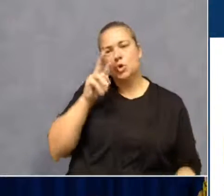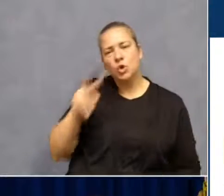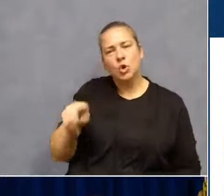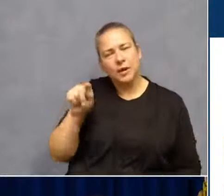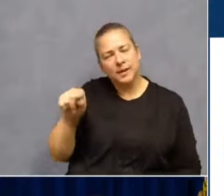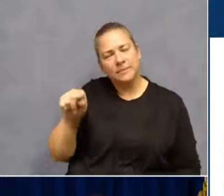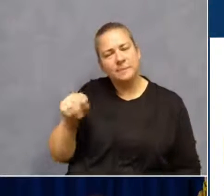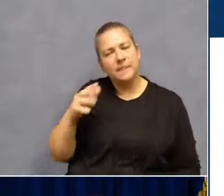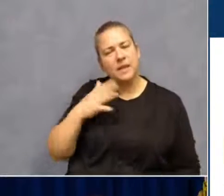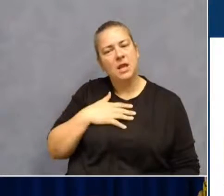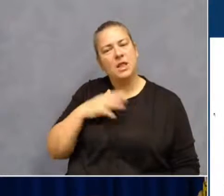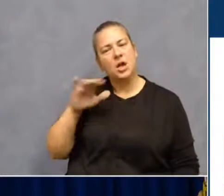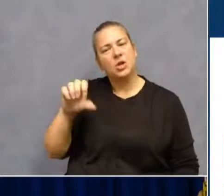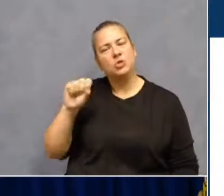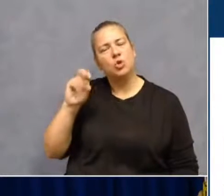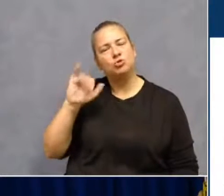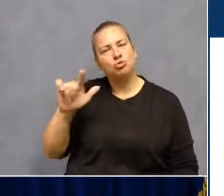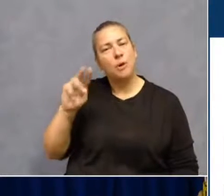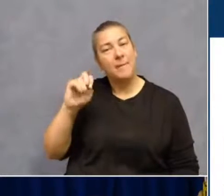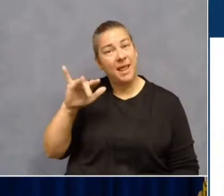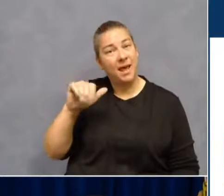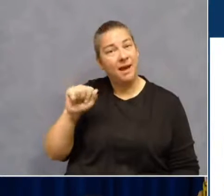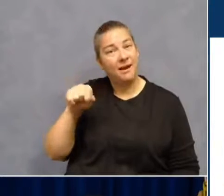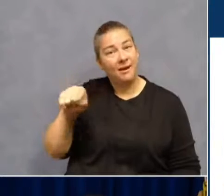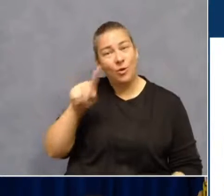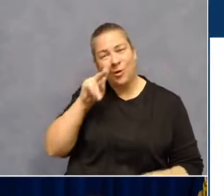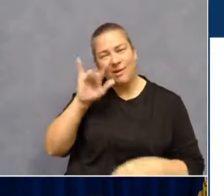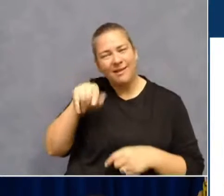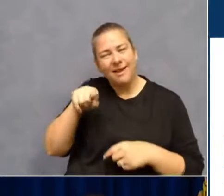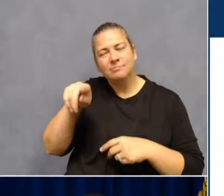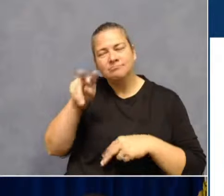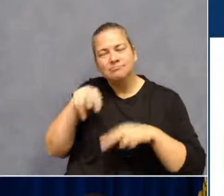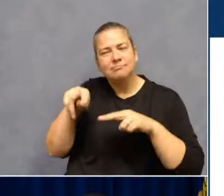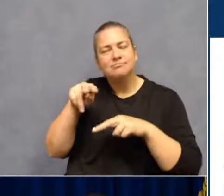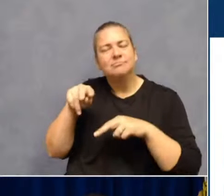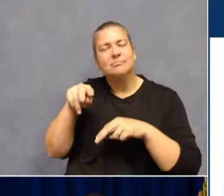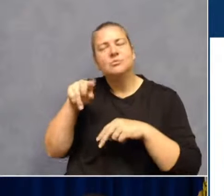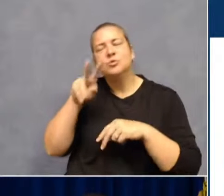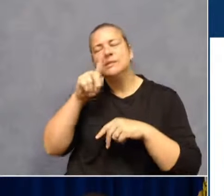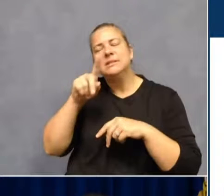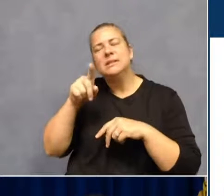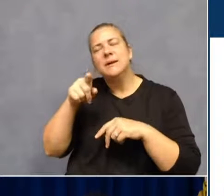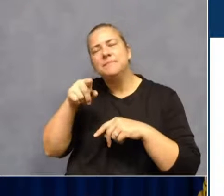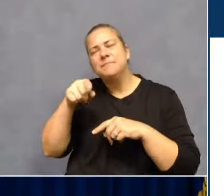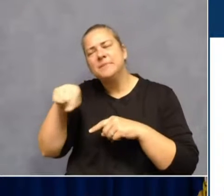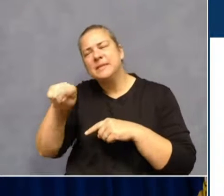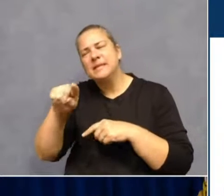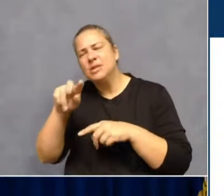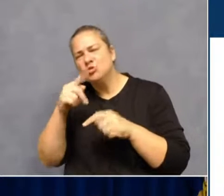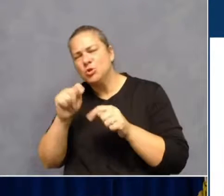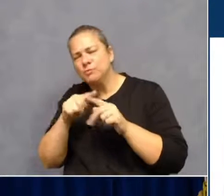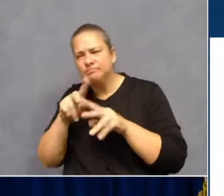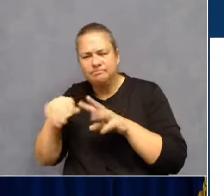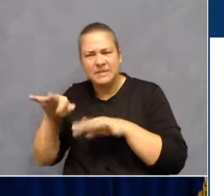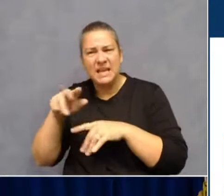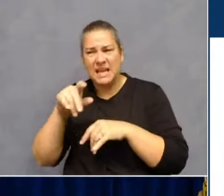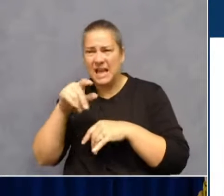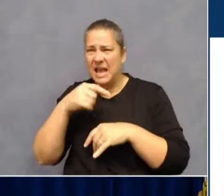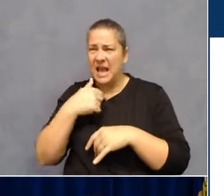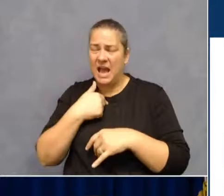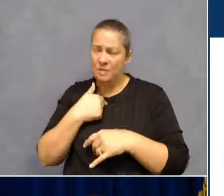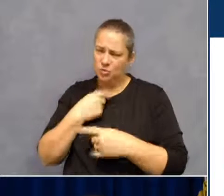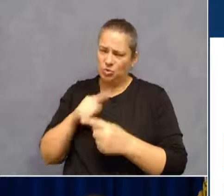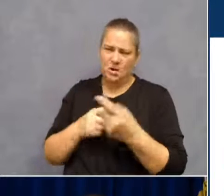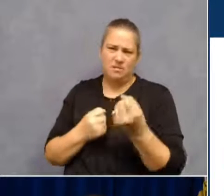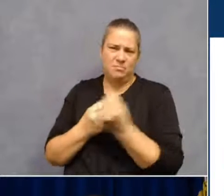your friends and family, especially our seniors in Kentucky who are targeted by these scammers day in and day out. We